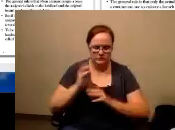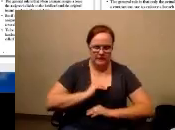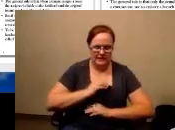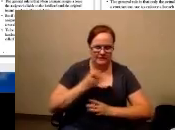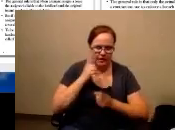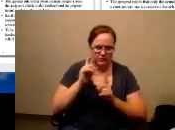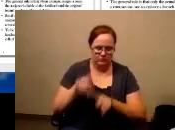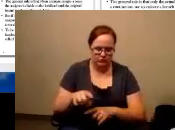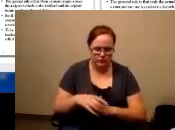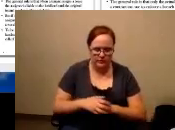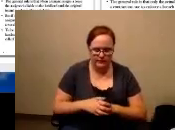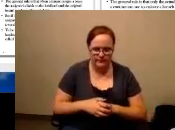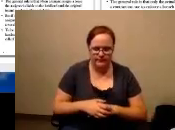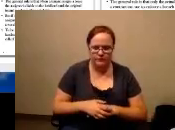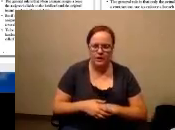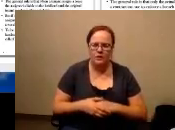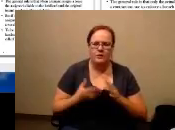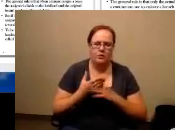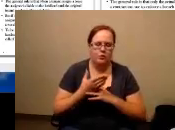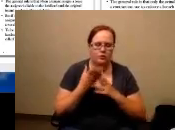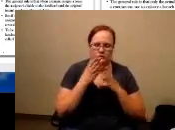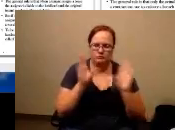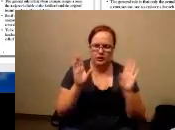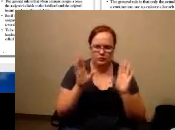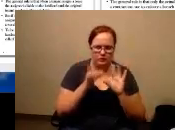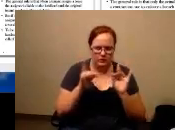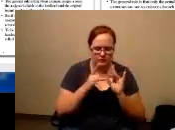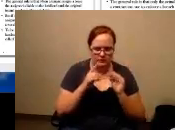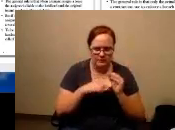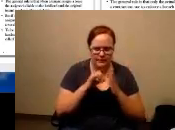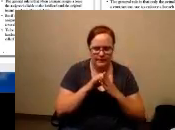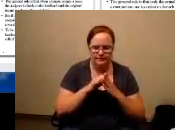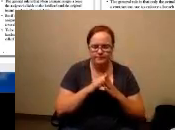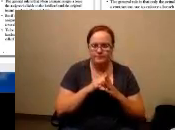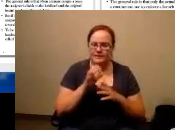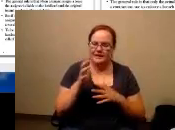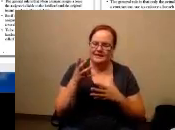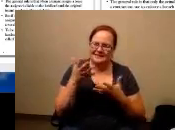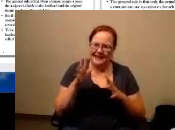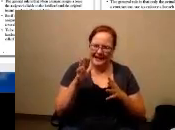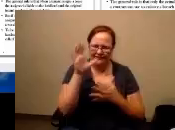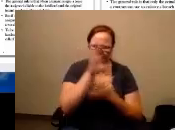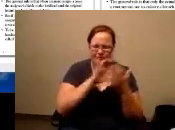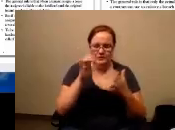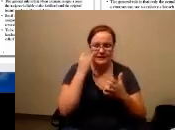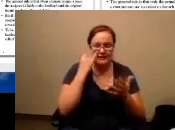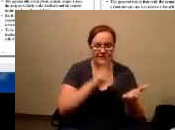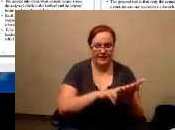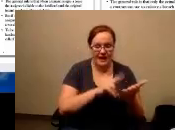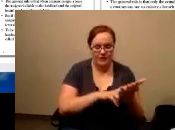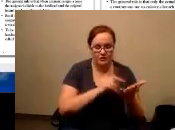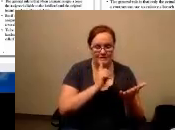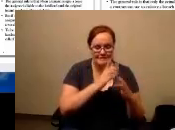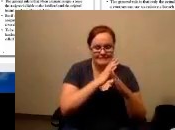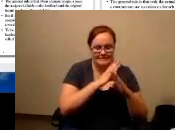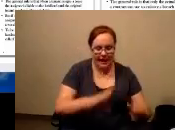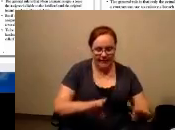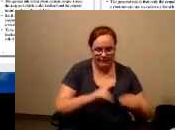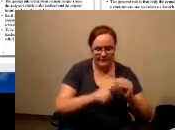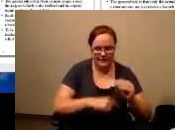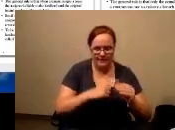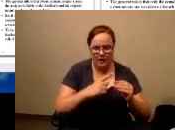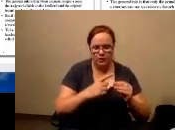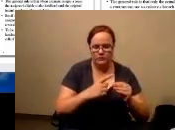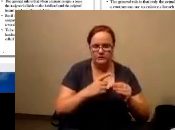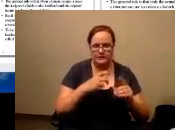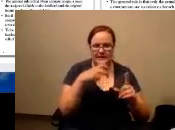assignor. So let me run through some general rules. This is kind of confusing. If the contract is silent about assignment